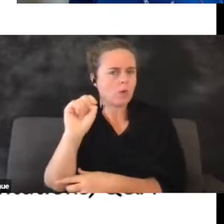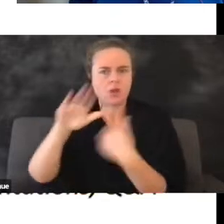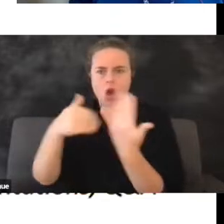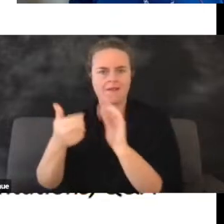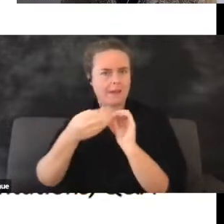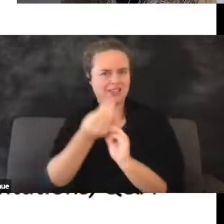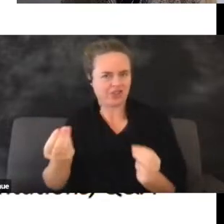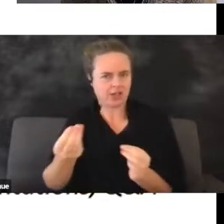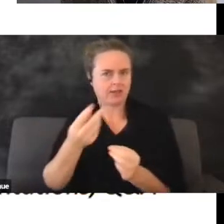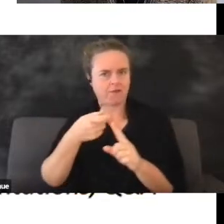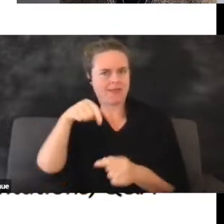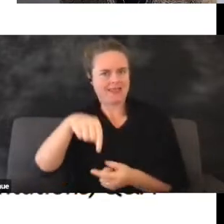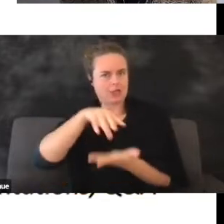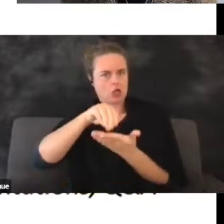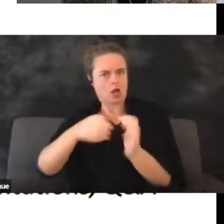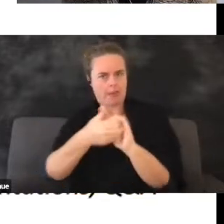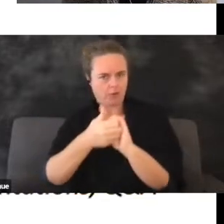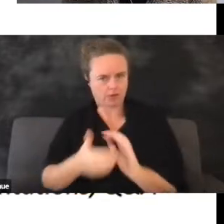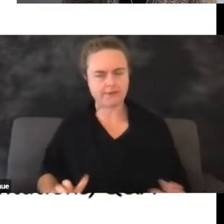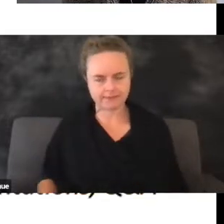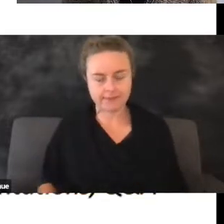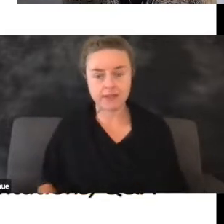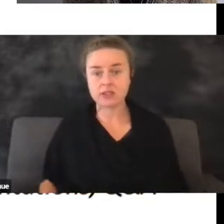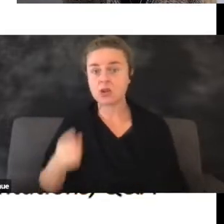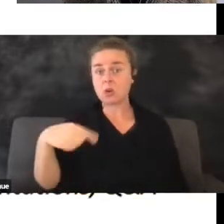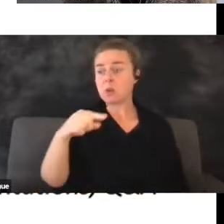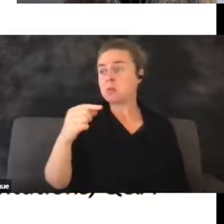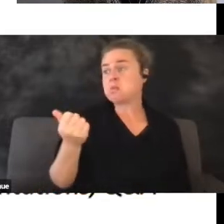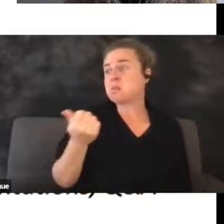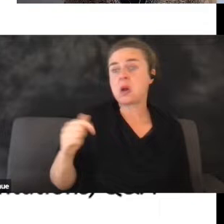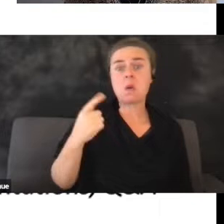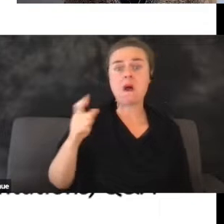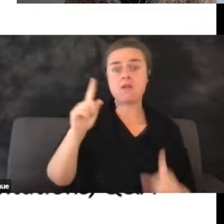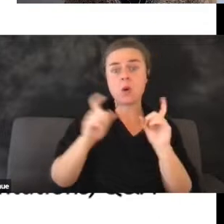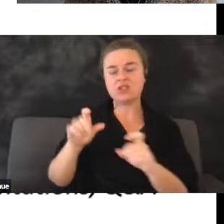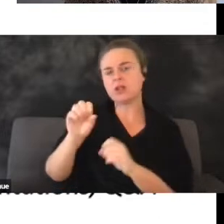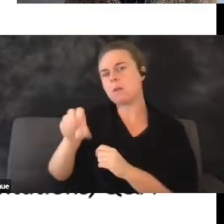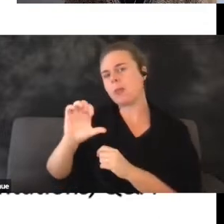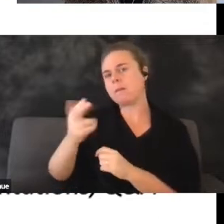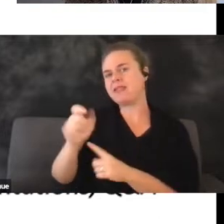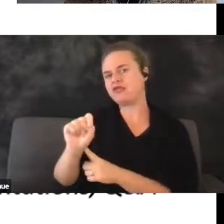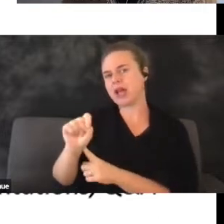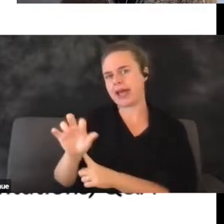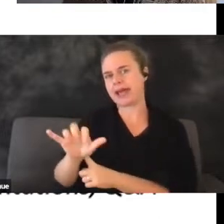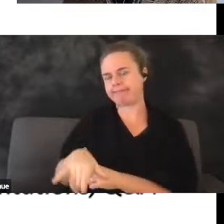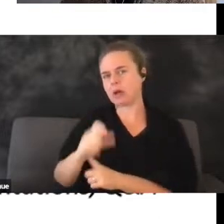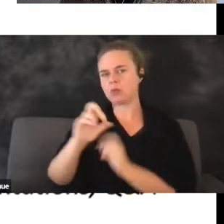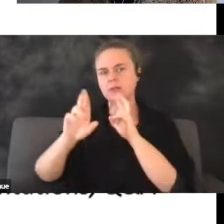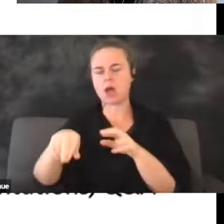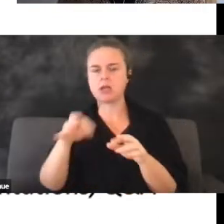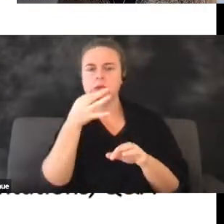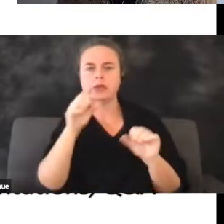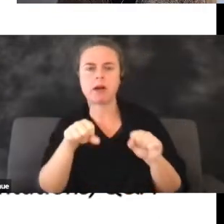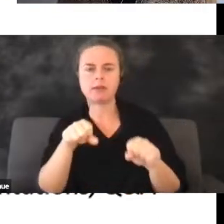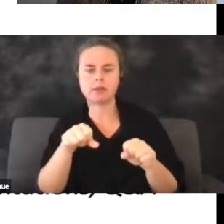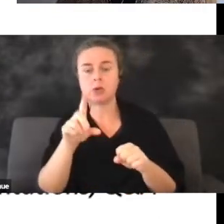Great. So if you have technical questions, crew, please put them in the chat and I will respond as soon as possible. And otherwise, Denise will step back